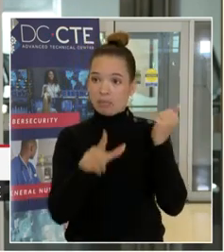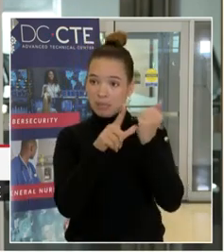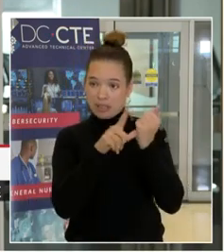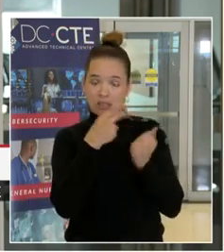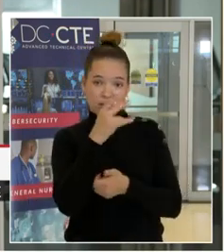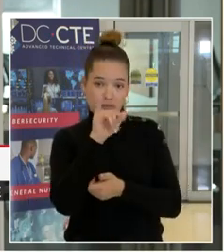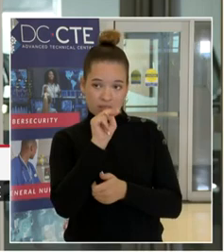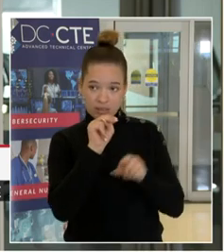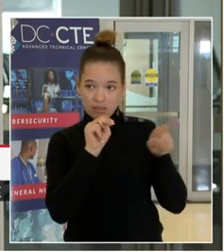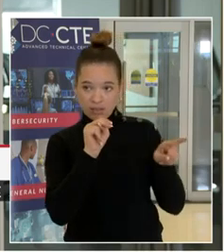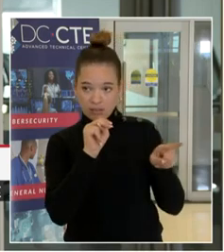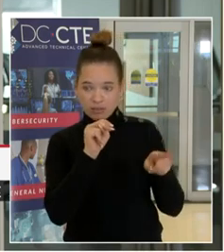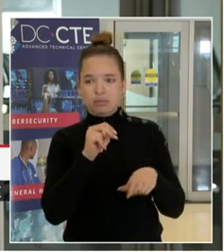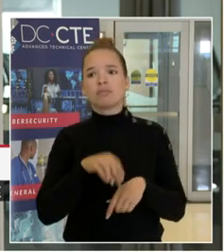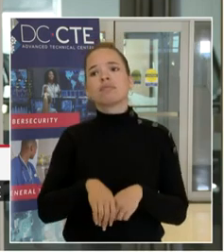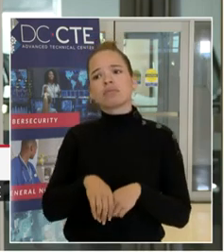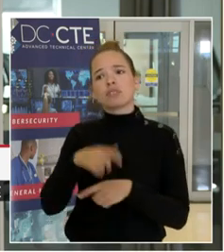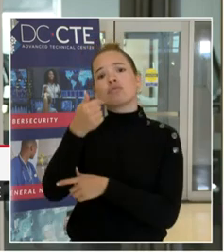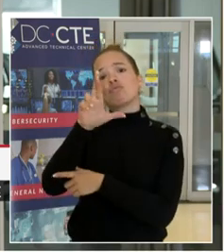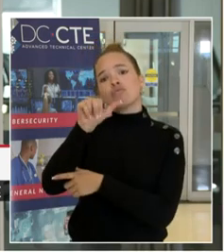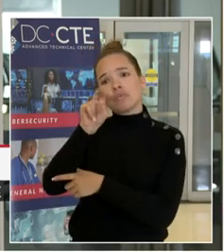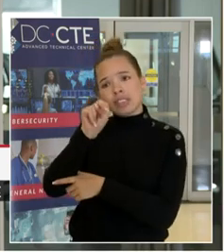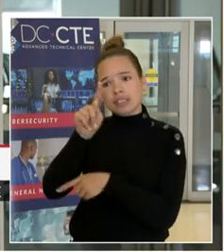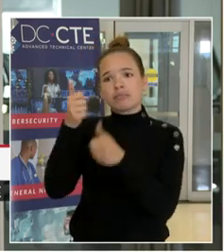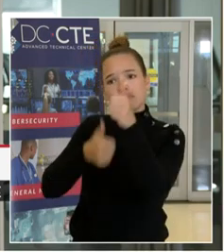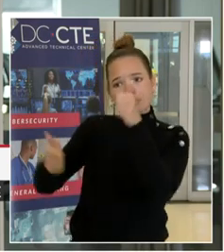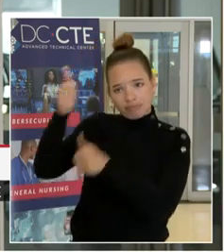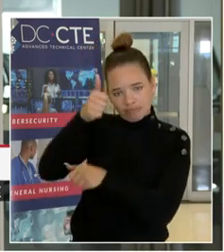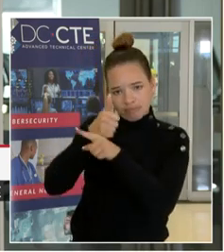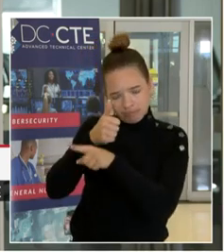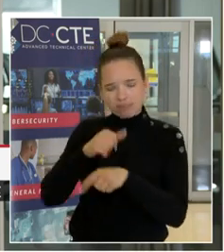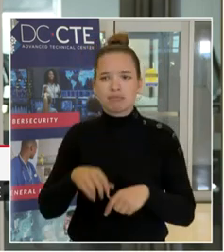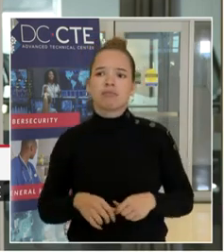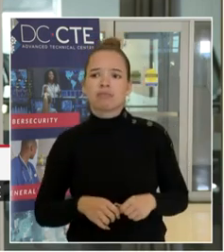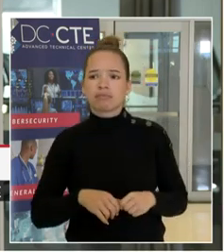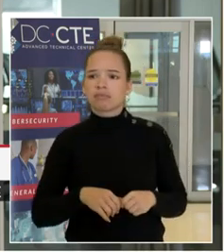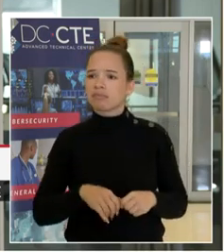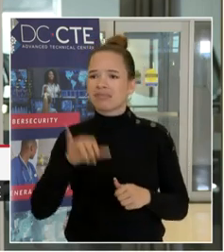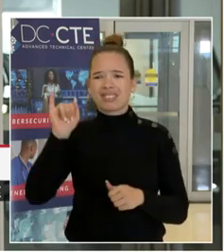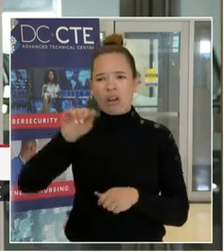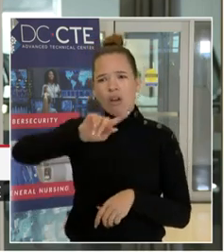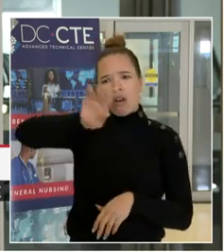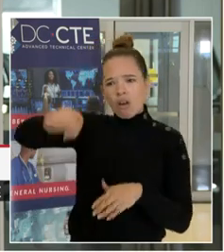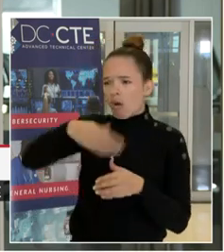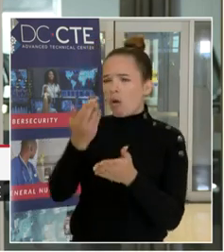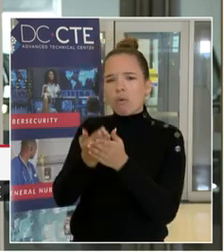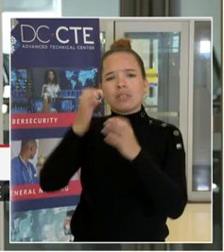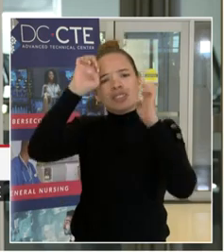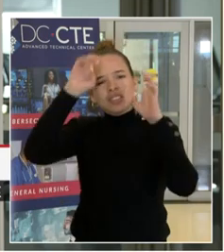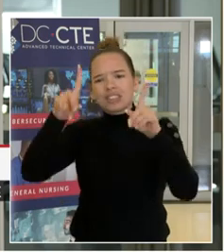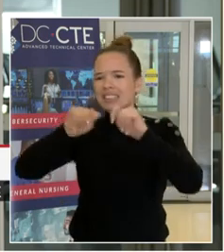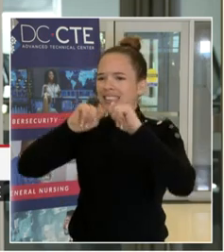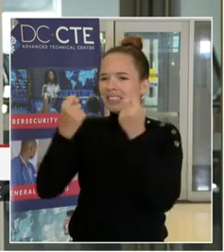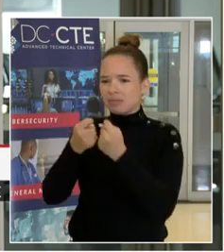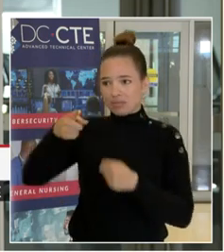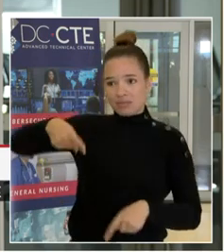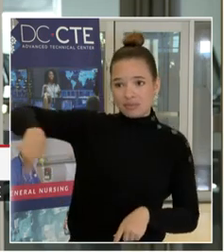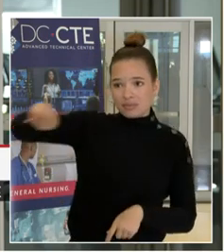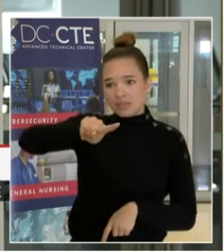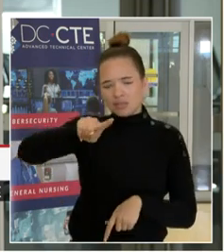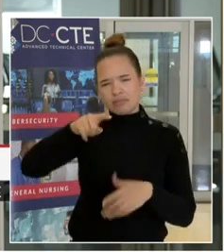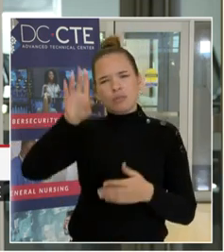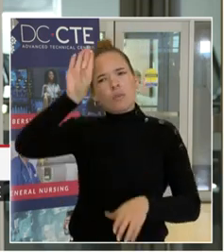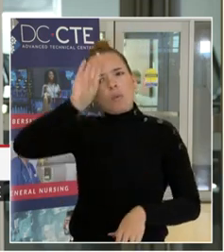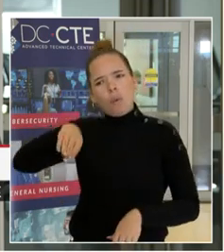our public education team and in its total, because our students, we know,